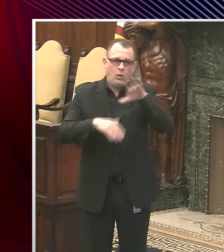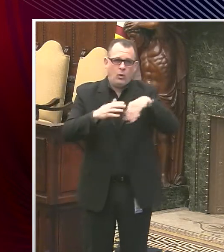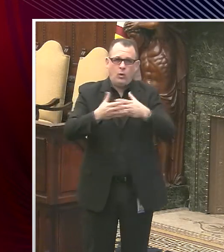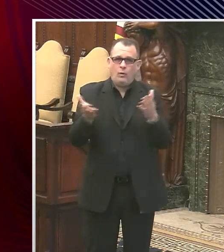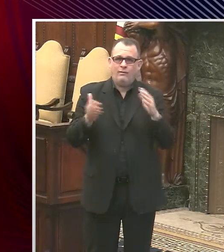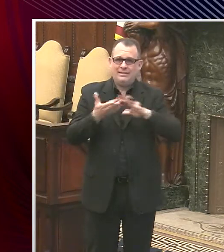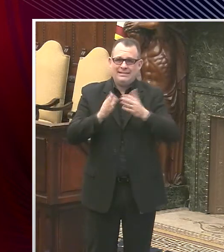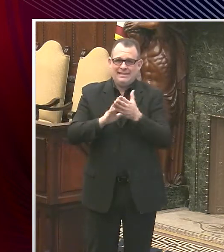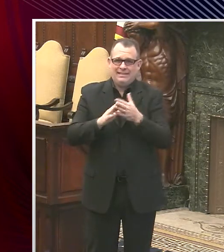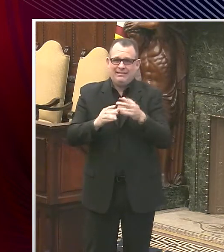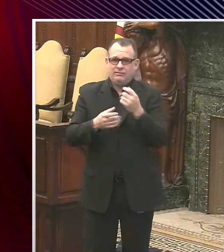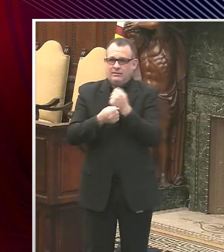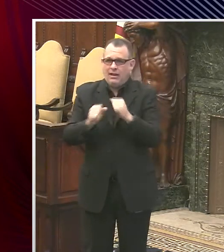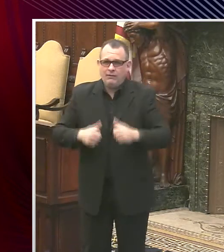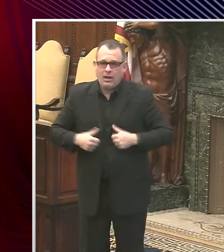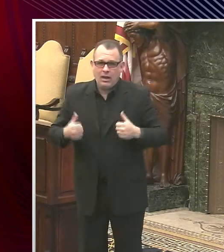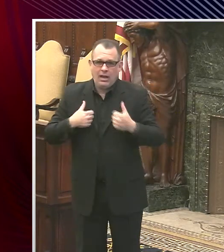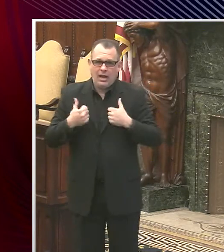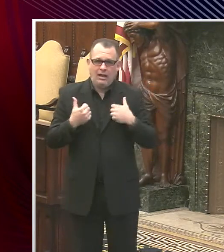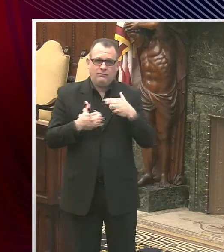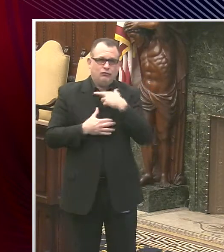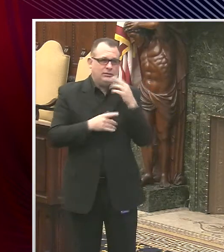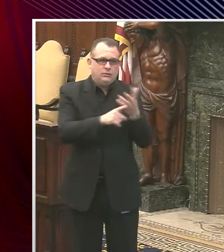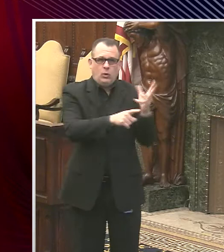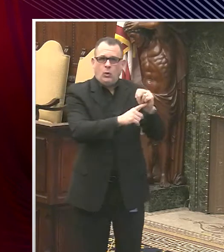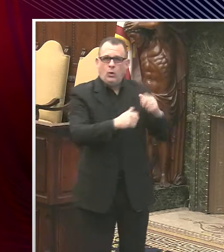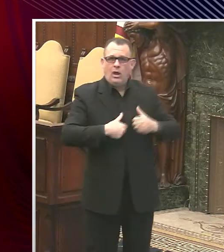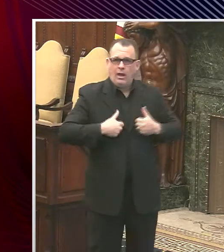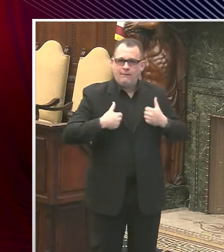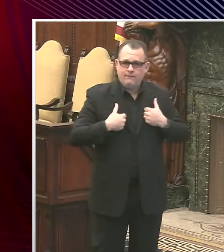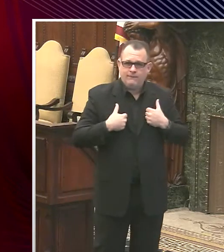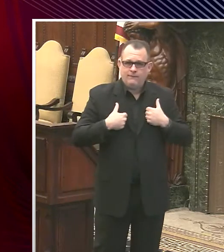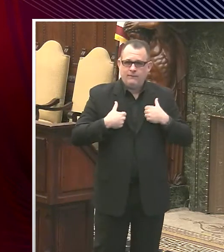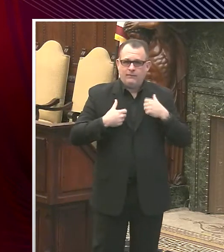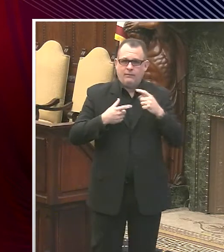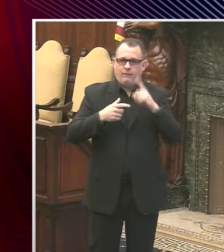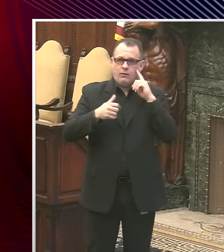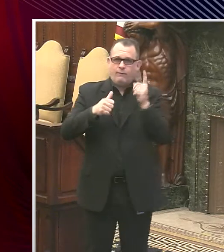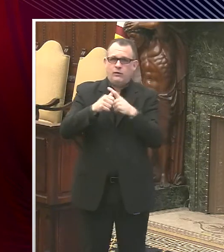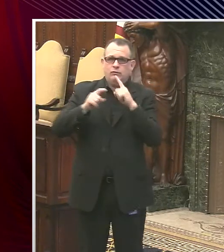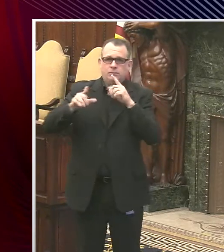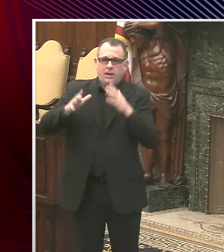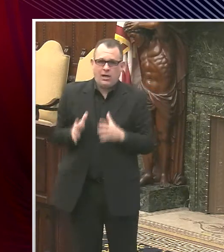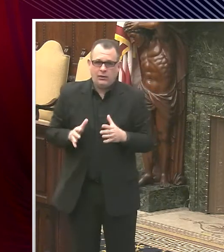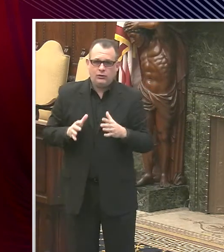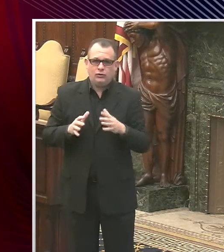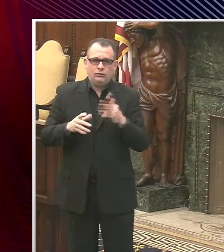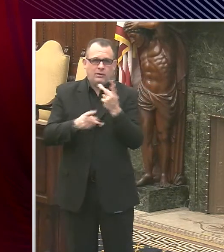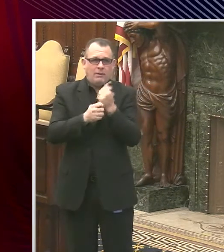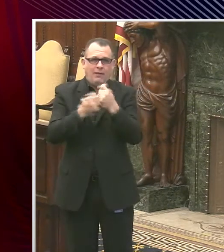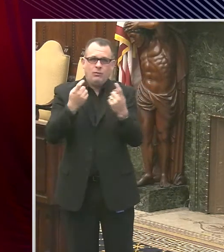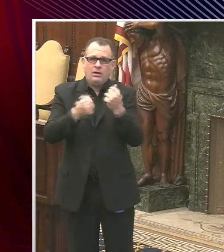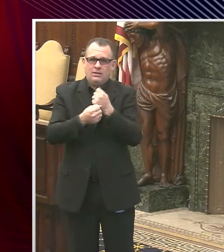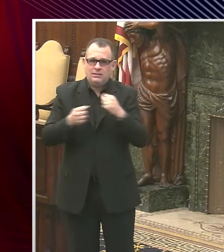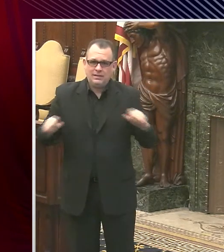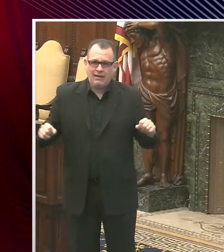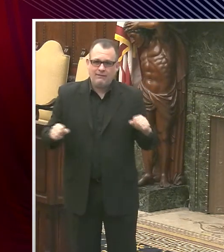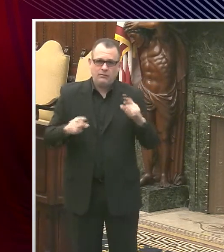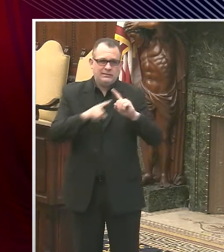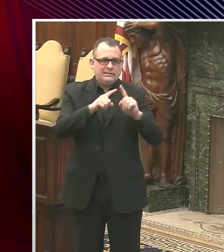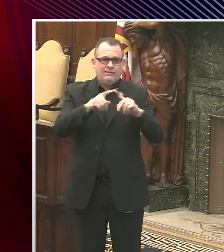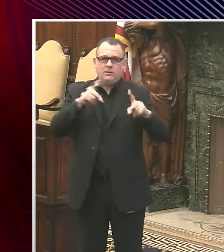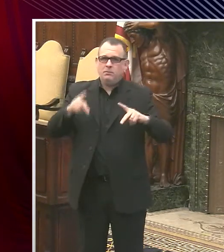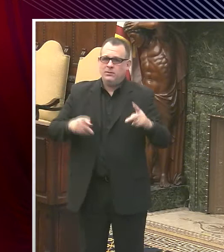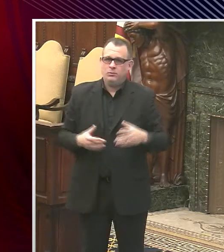lives despite risk to their own health. First responders and other public safety employees continue to protect residents in the face of